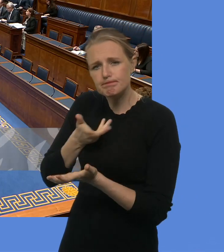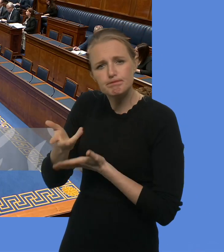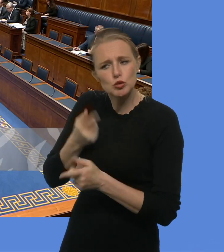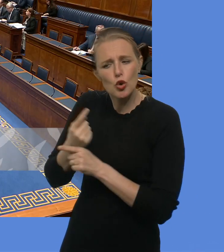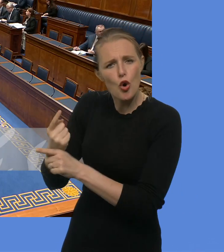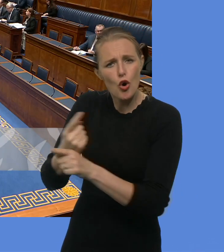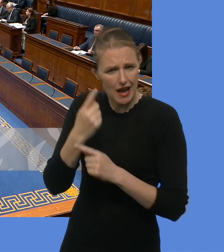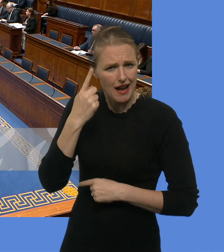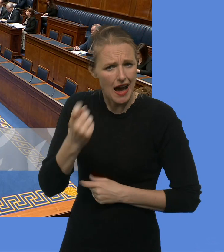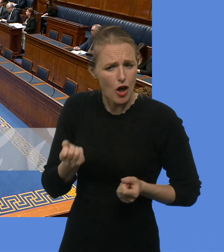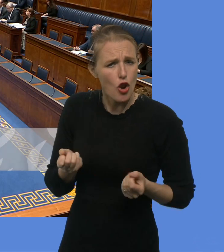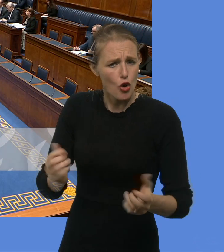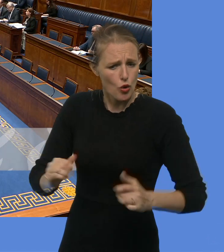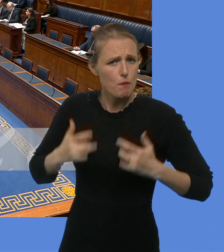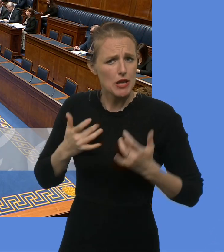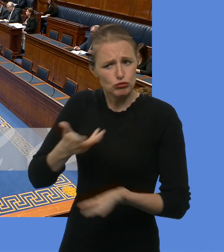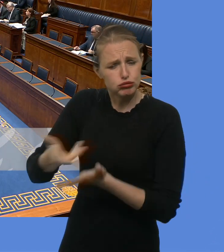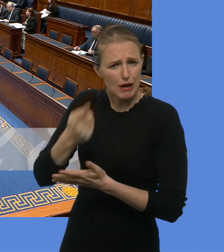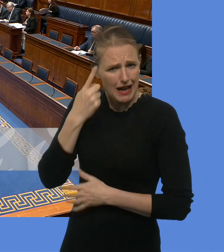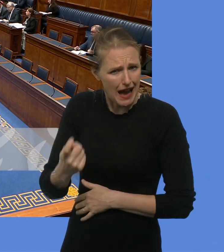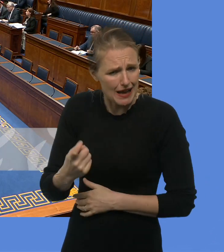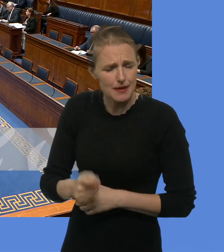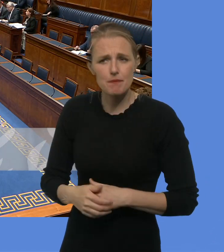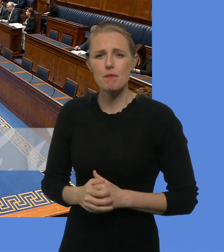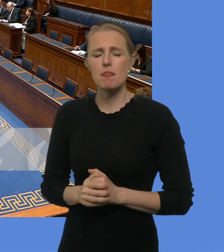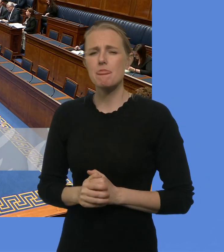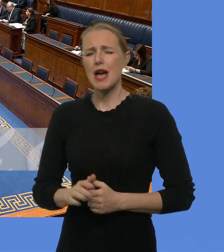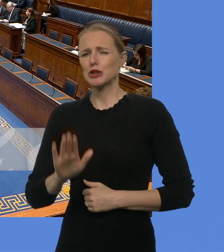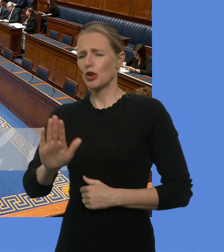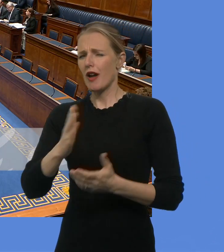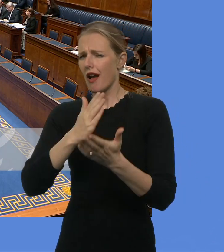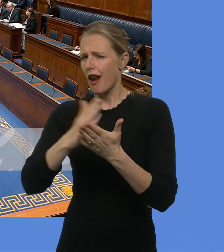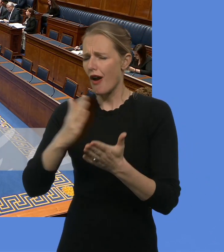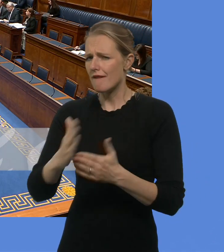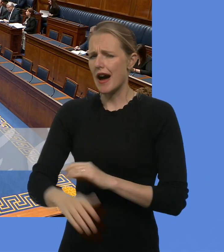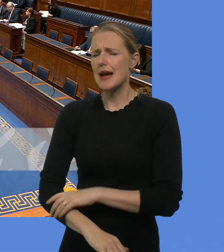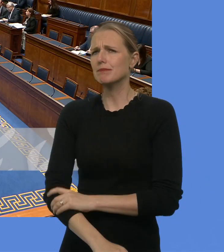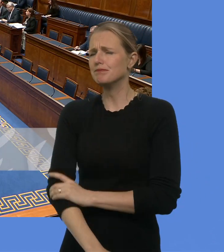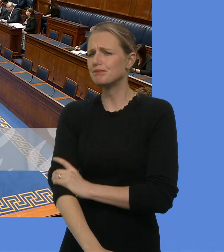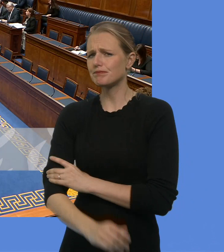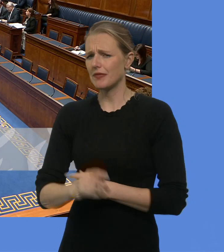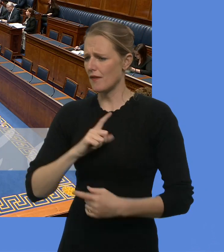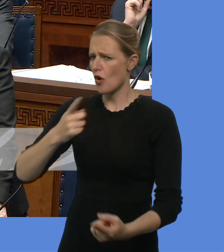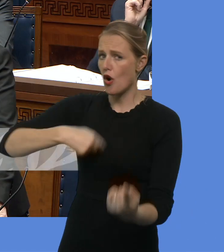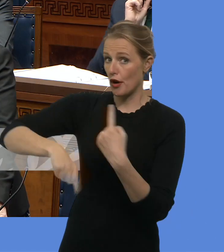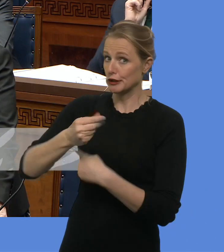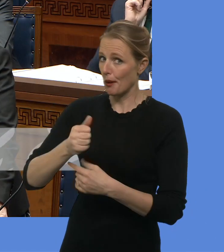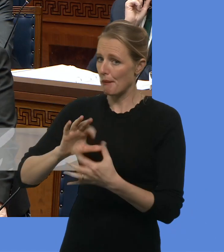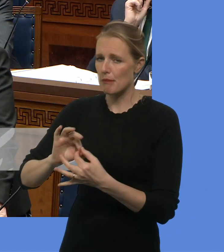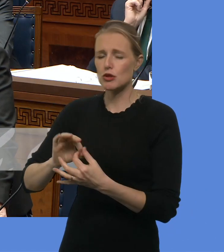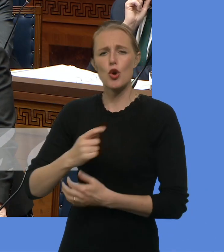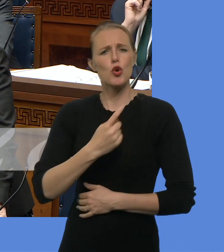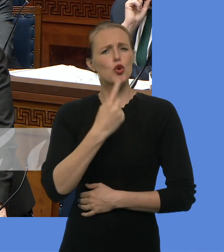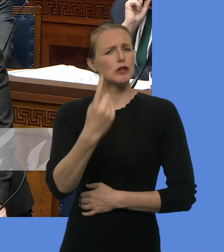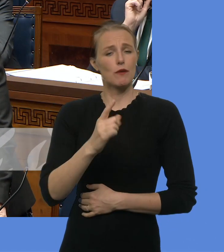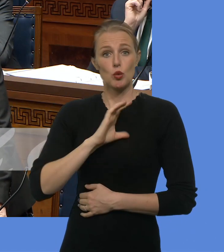Mr Speaker. Minister, can you clarify, for the avoidance of any doubt and for the benefit of some members, that you are not intending